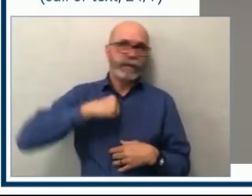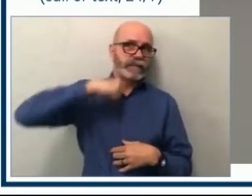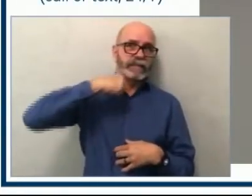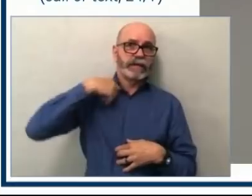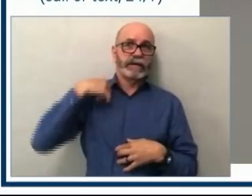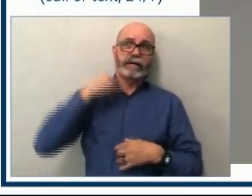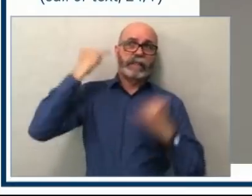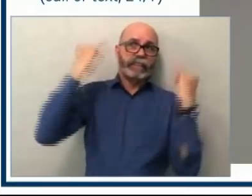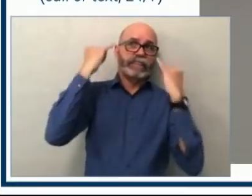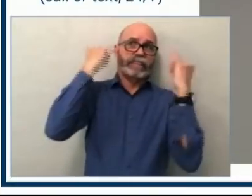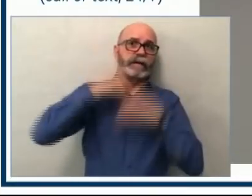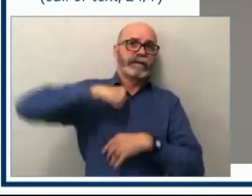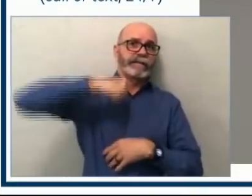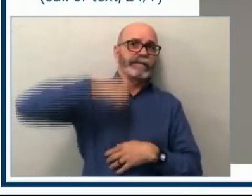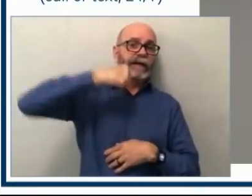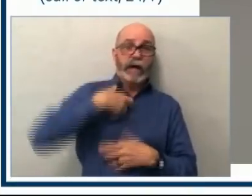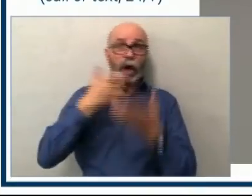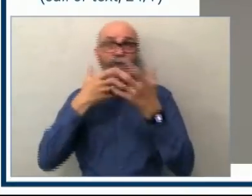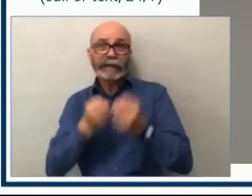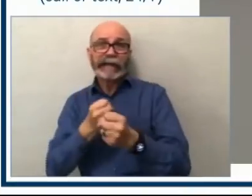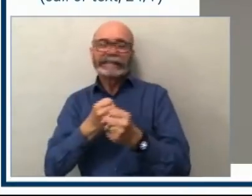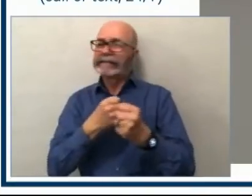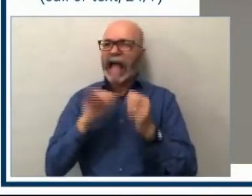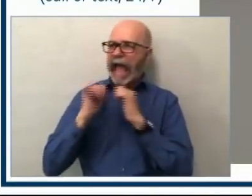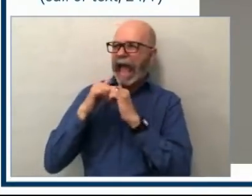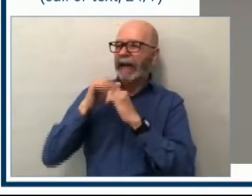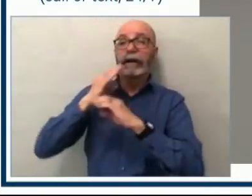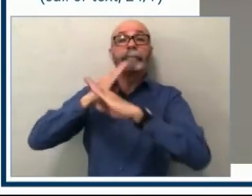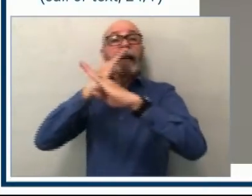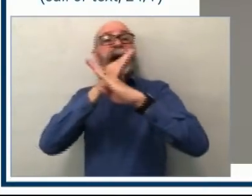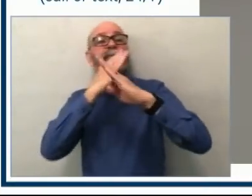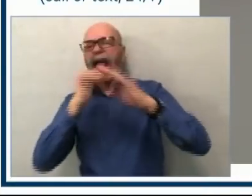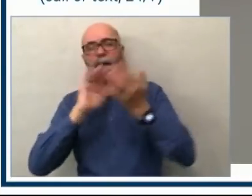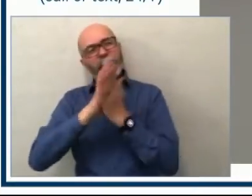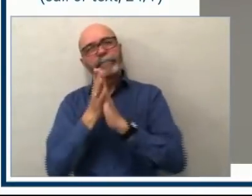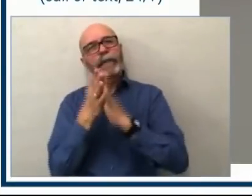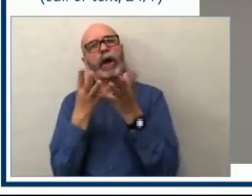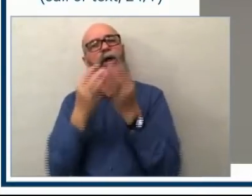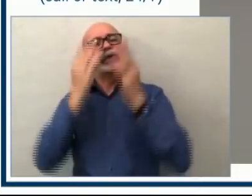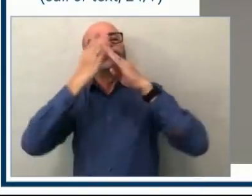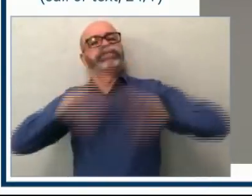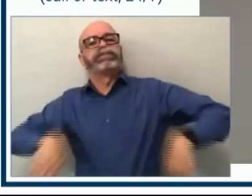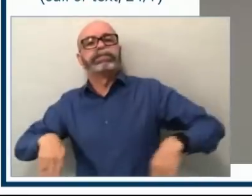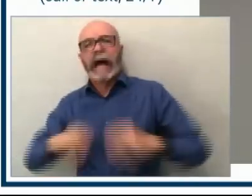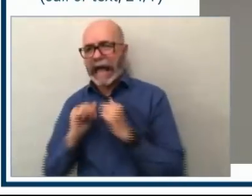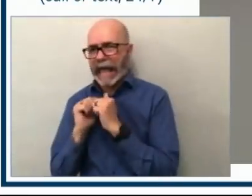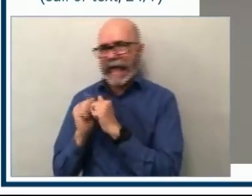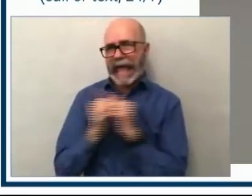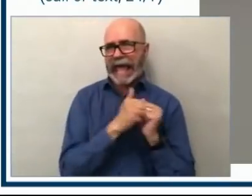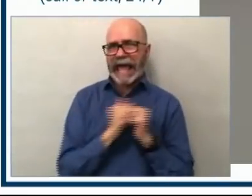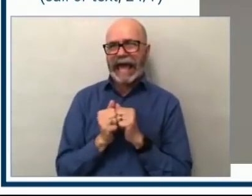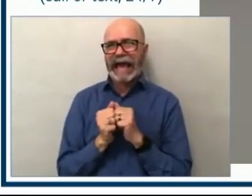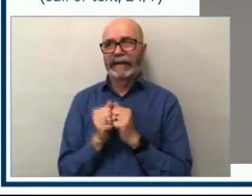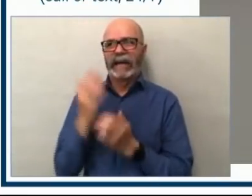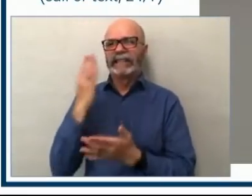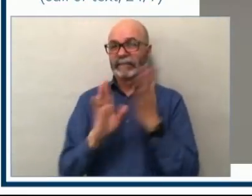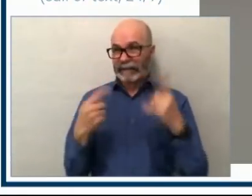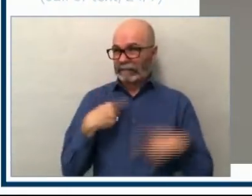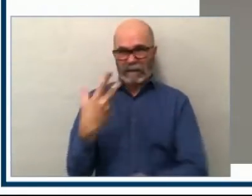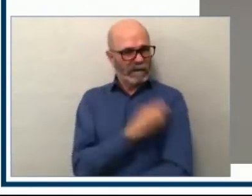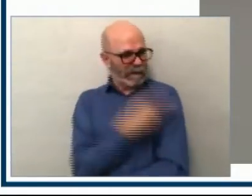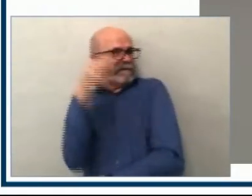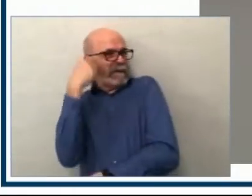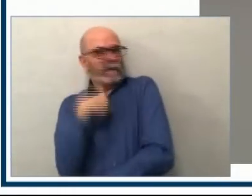been talked about as potentially contributing to COVID vaccine hesitancy. Giving the communities as much ownership